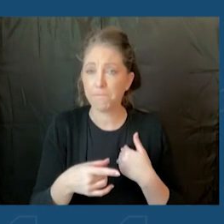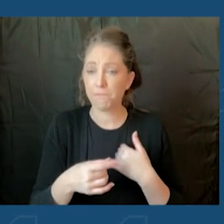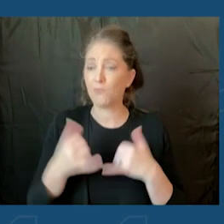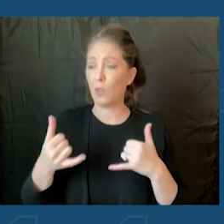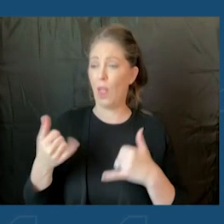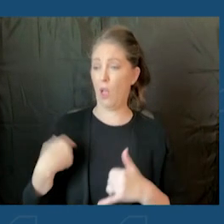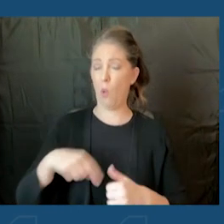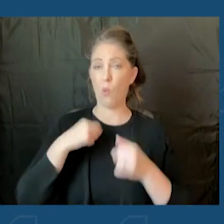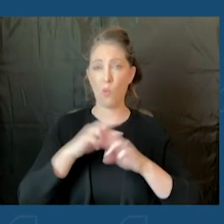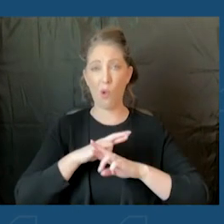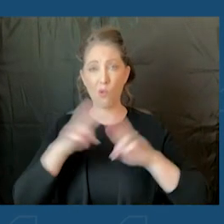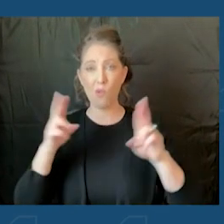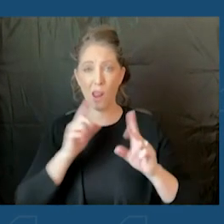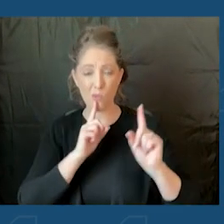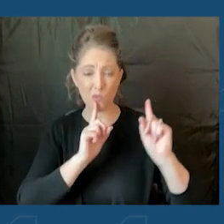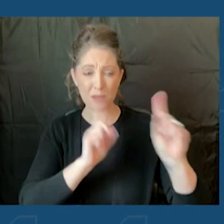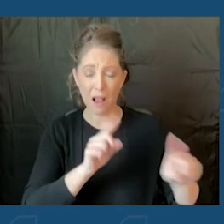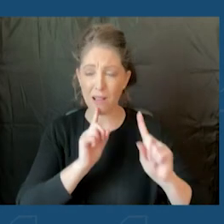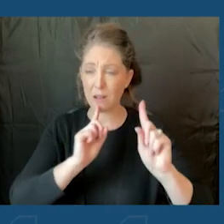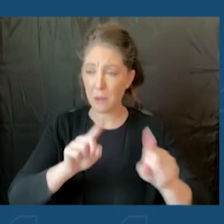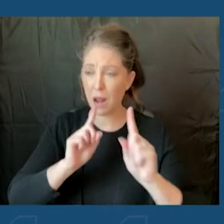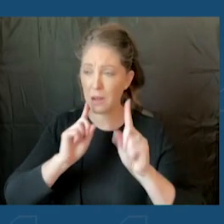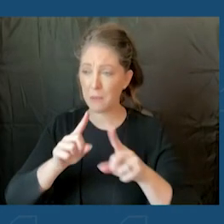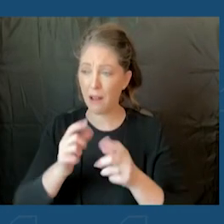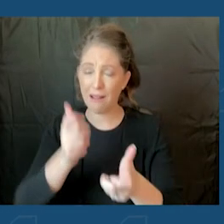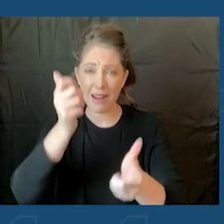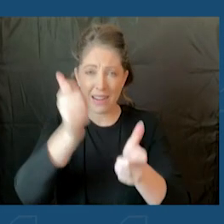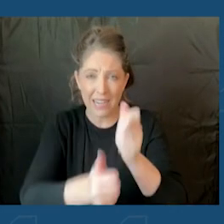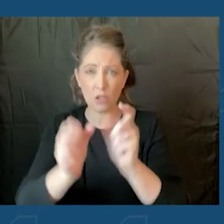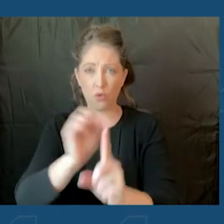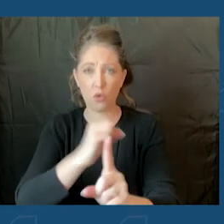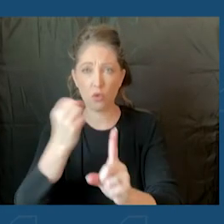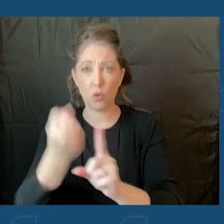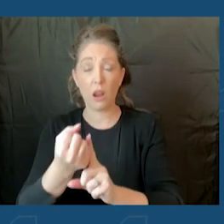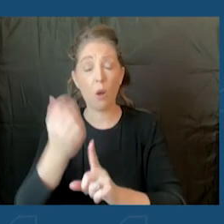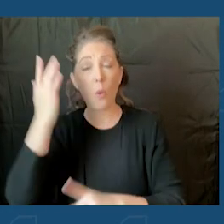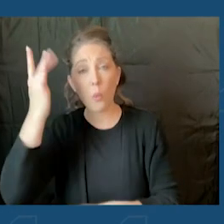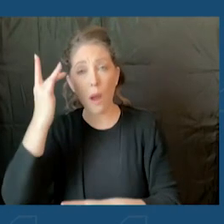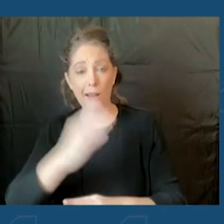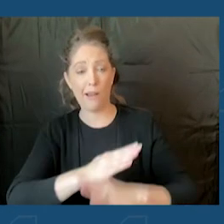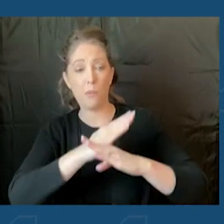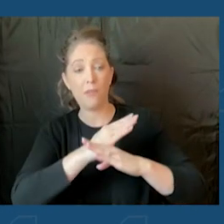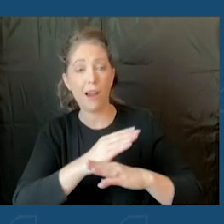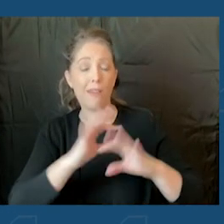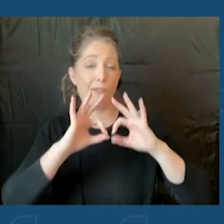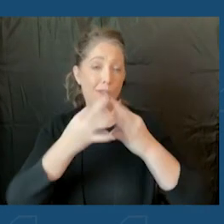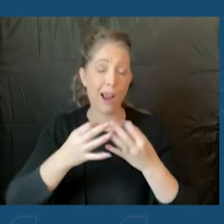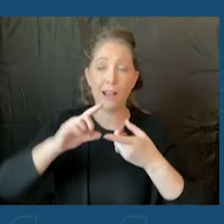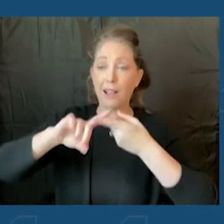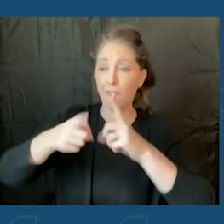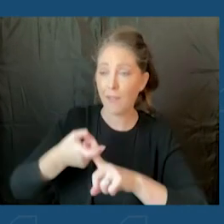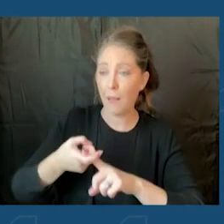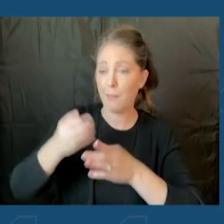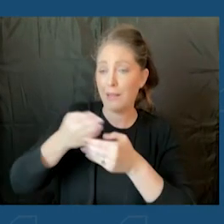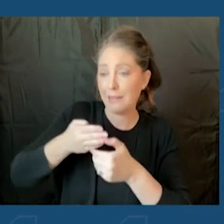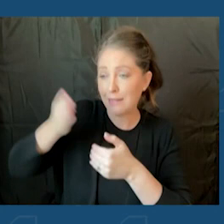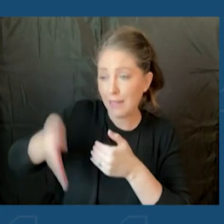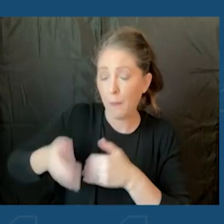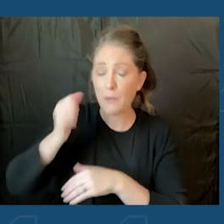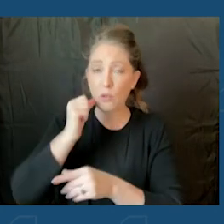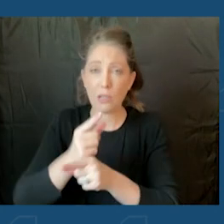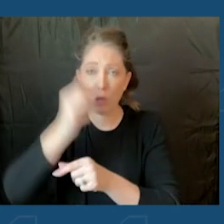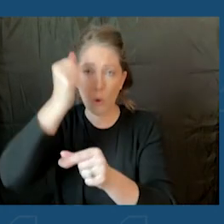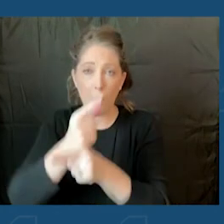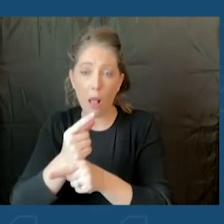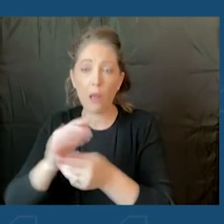every case like that to prevent more of our friends, family, neighbors, sisters, and brothers from becoming